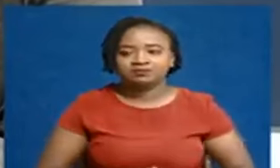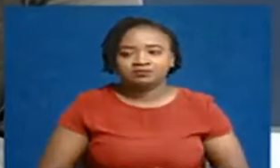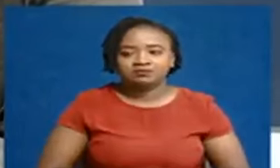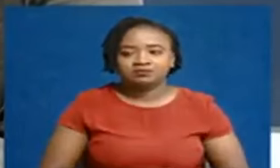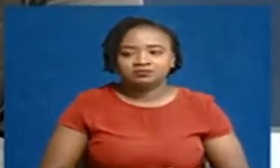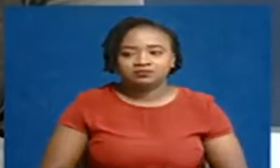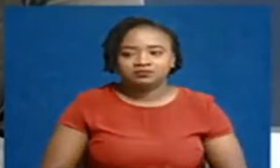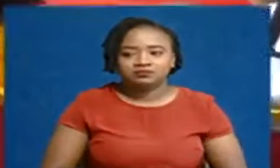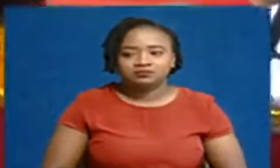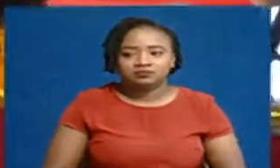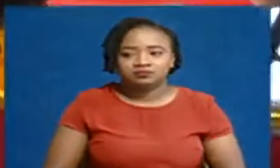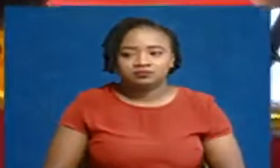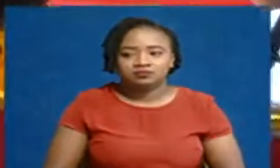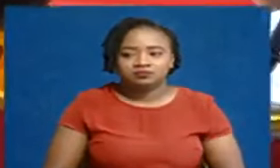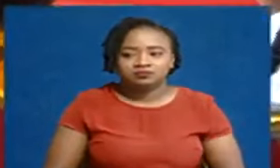Gatete.